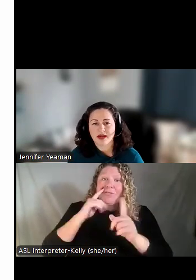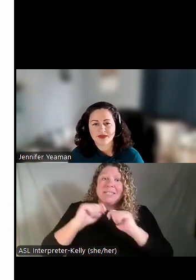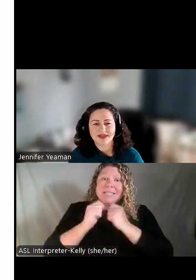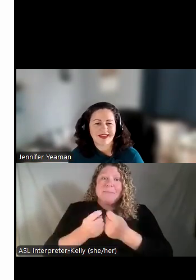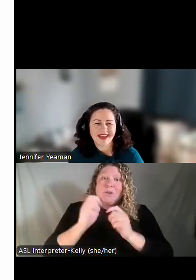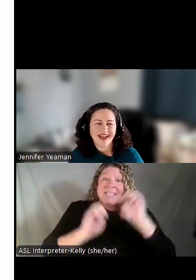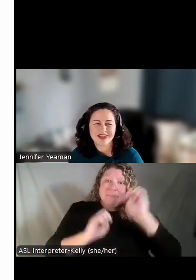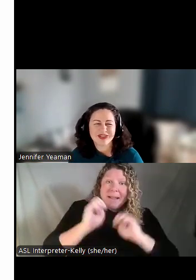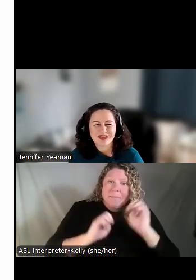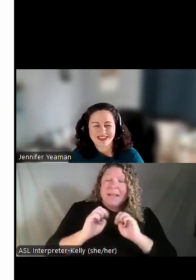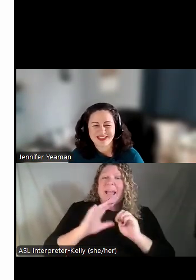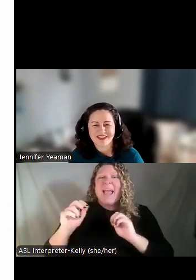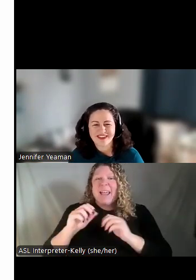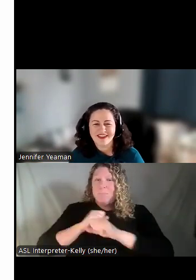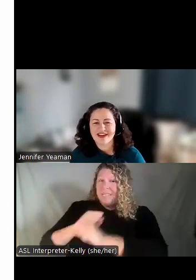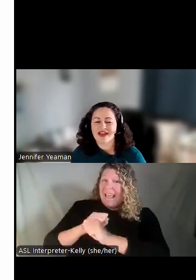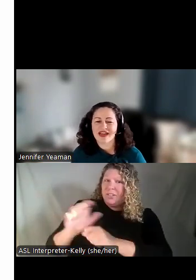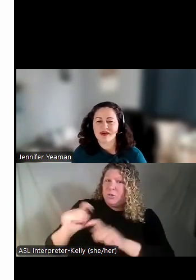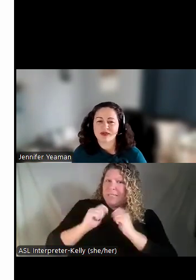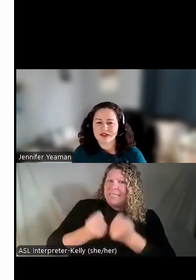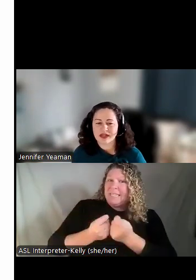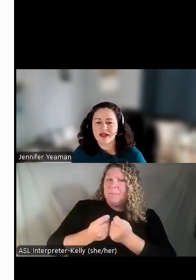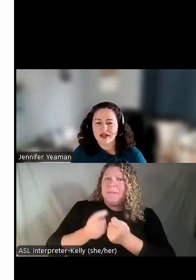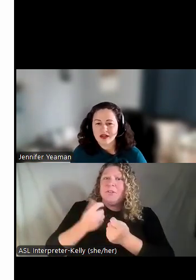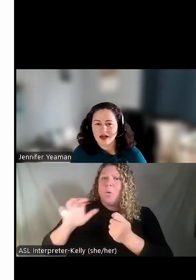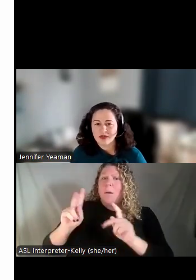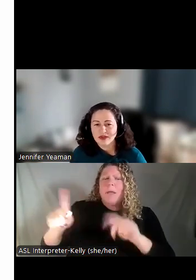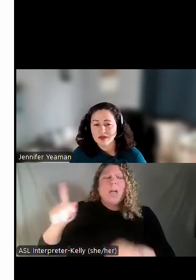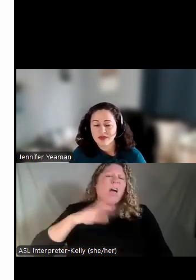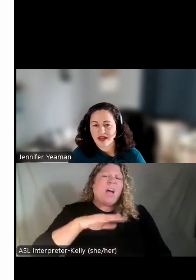people that will come and be like, hey, I told you it wasn't going to work, or, hey, what are we doing?